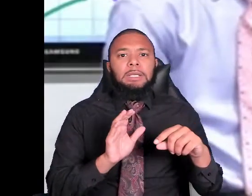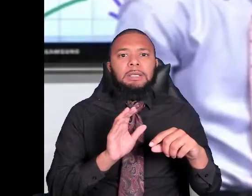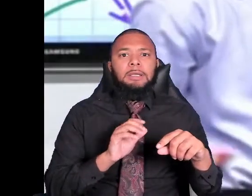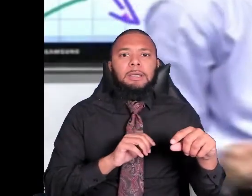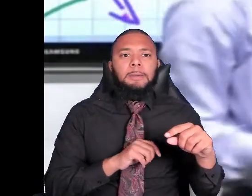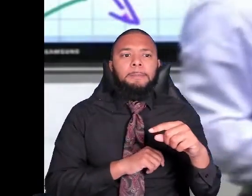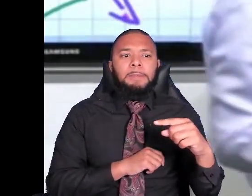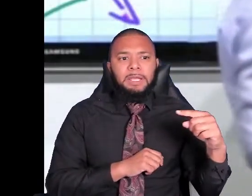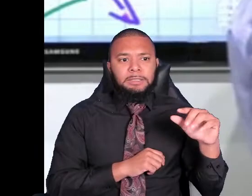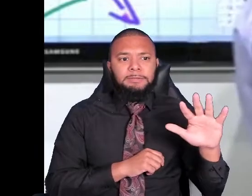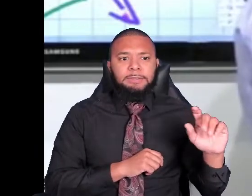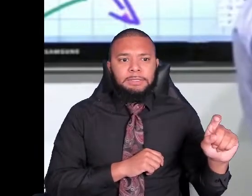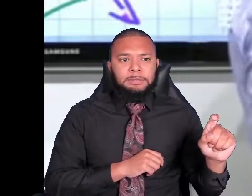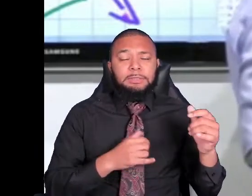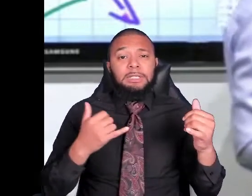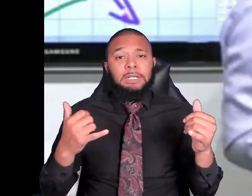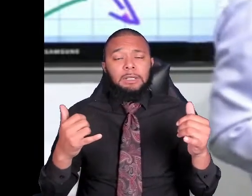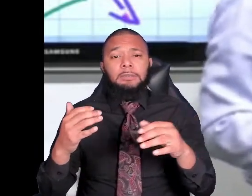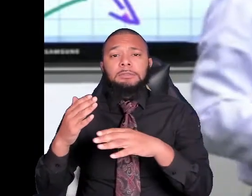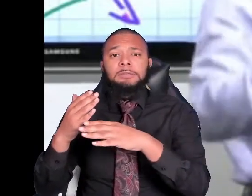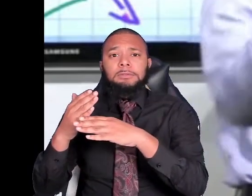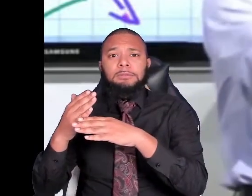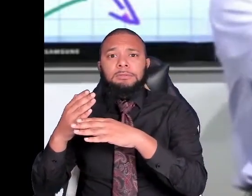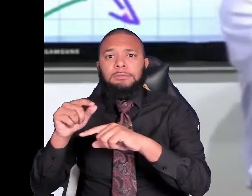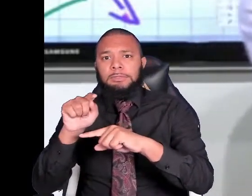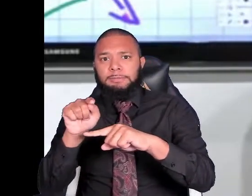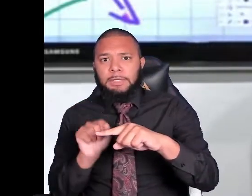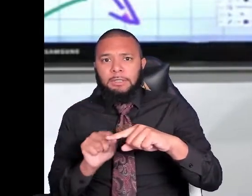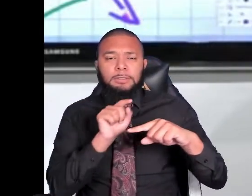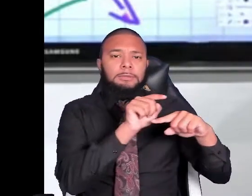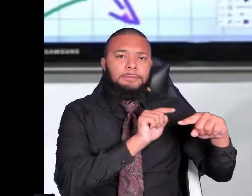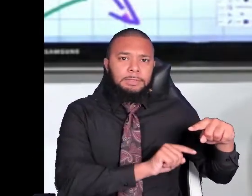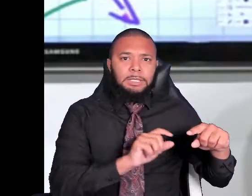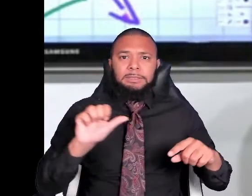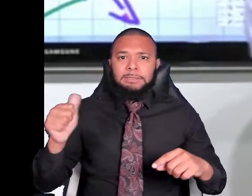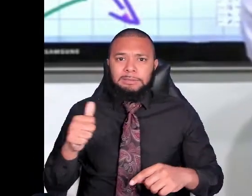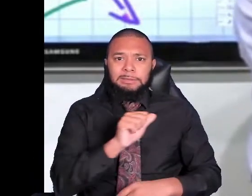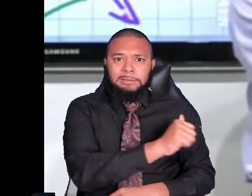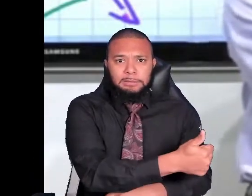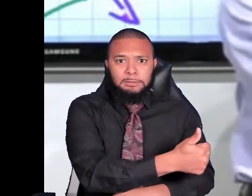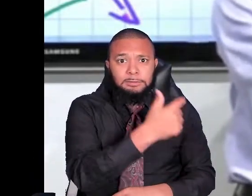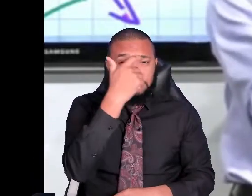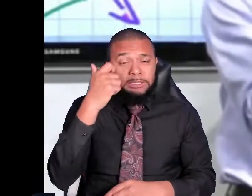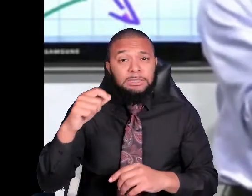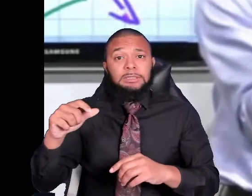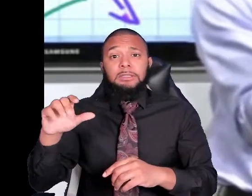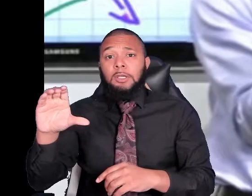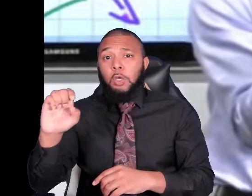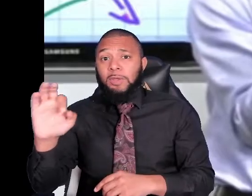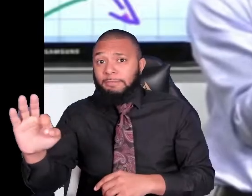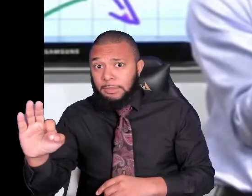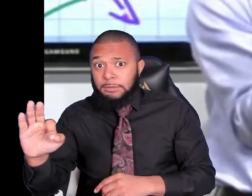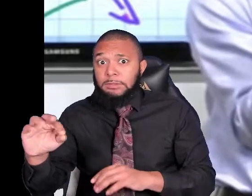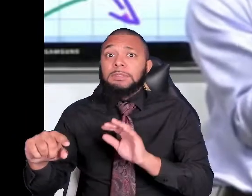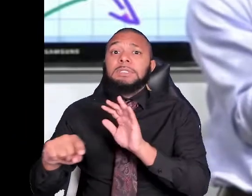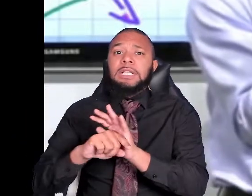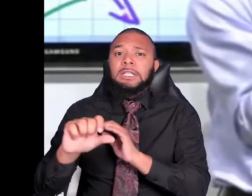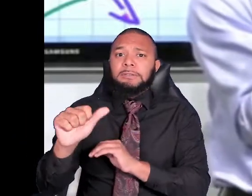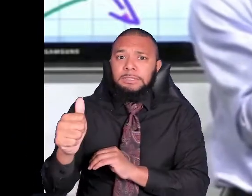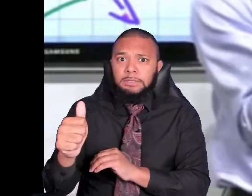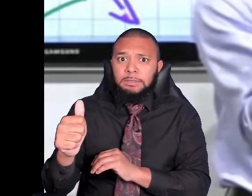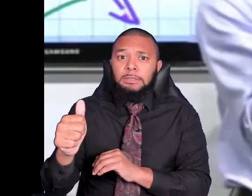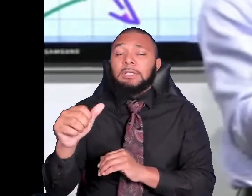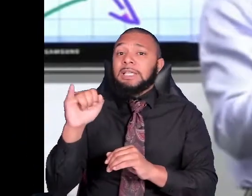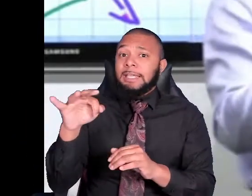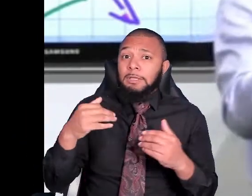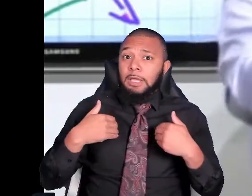divide both sides by negative 10 because negative 10 is the coefficient. The coefficient is multiplication. To